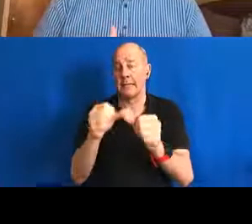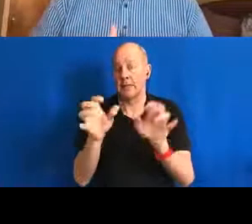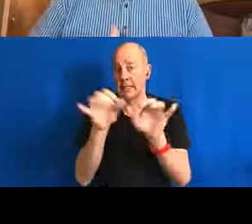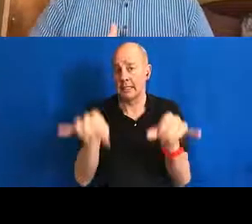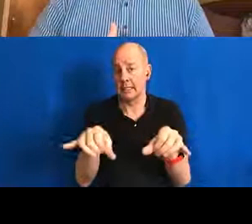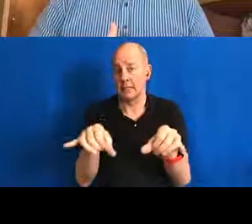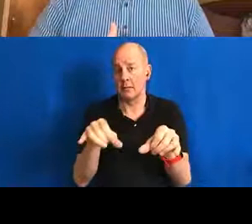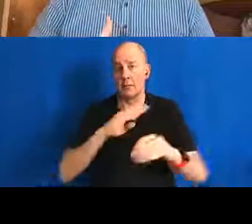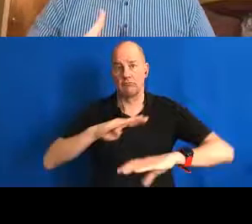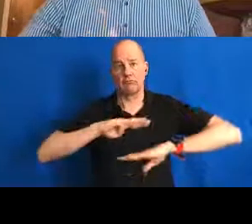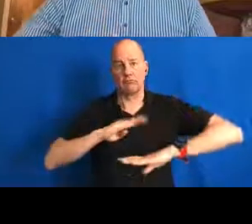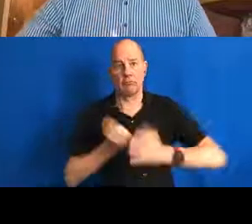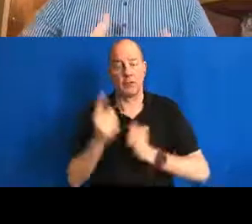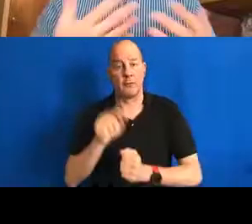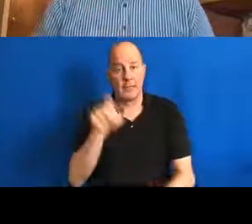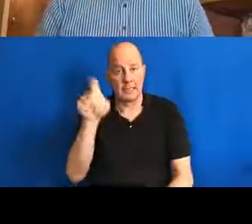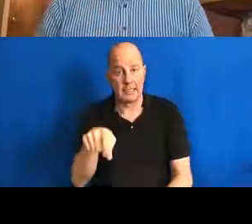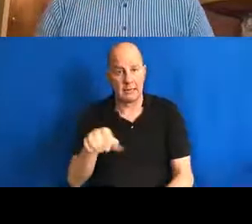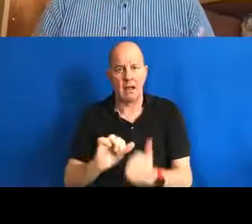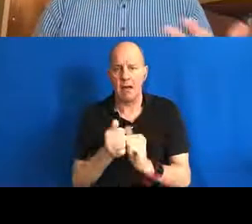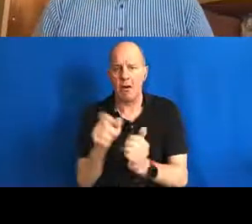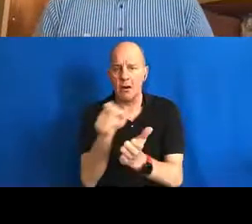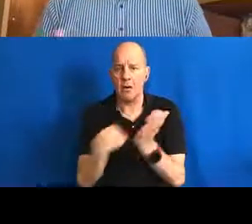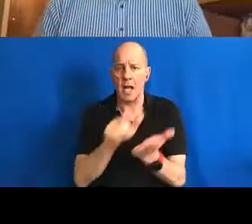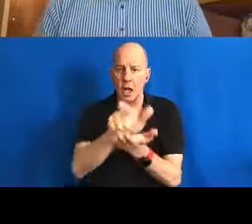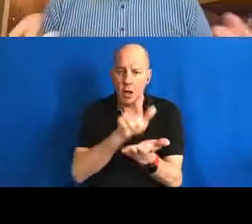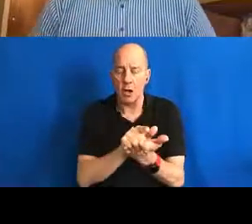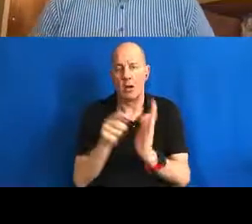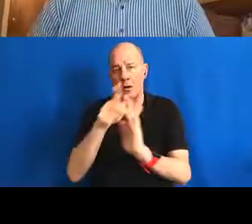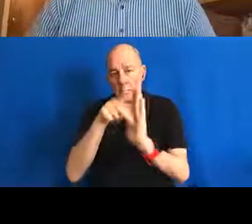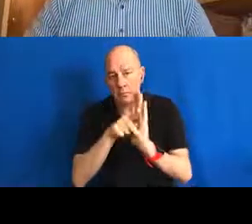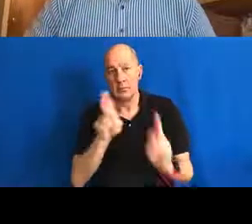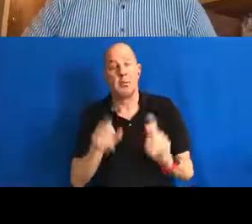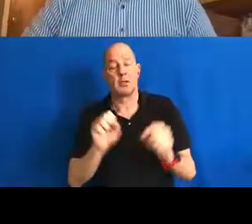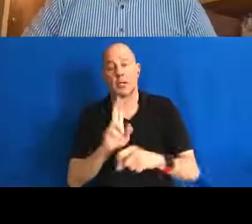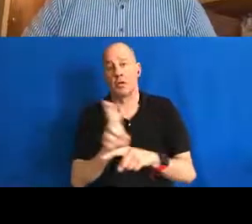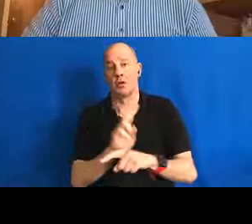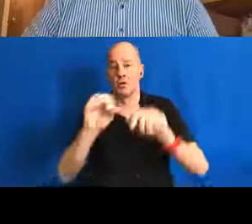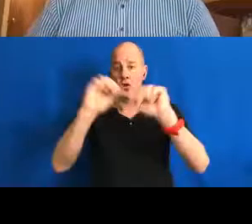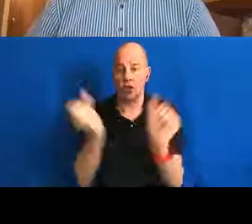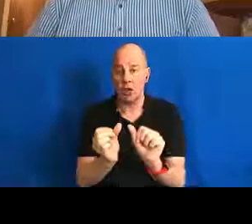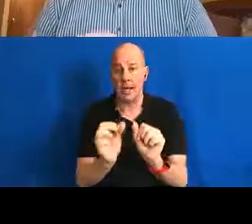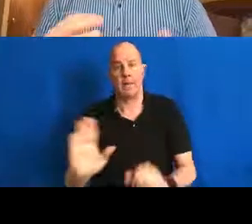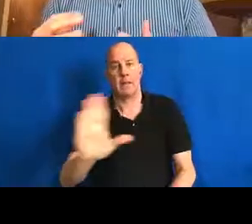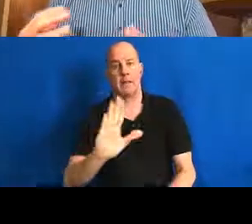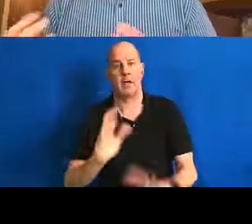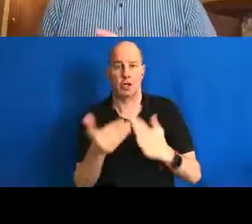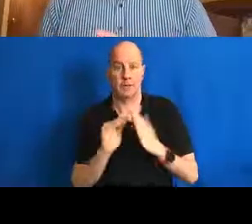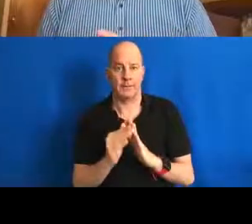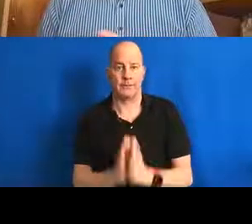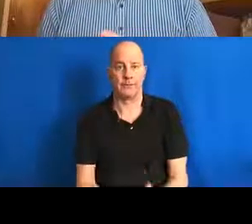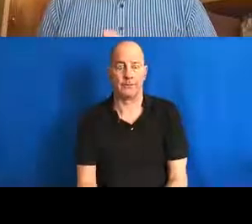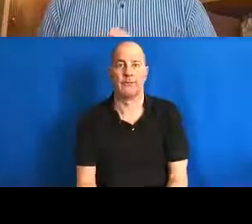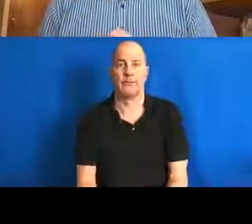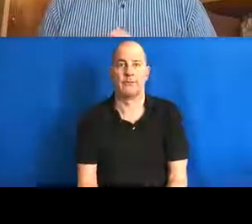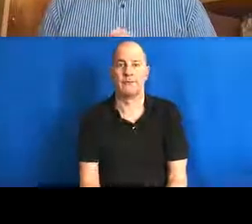create laws and policy tools that people can use to shape their own communities? And